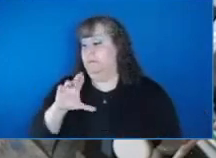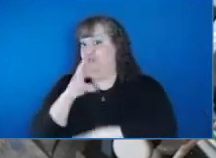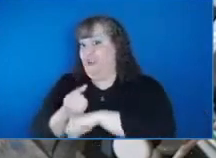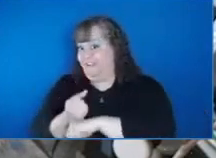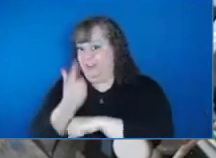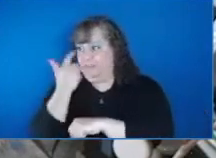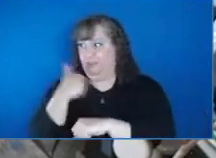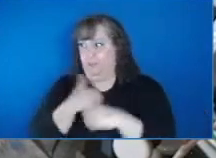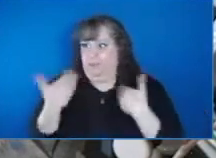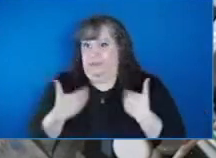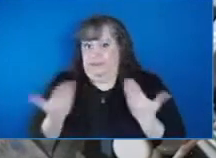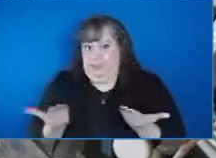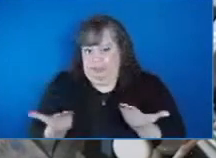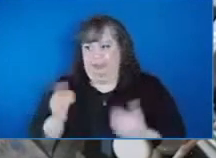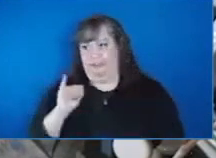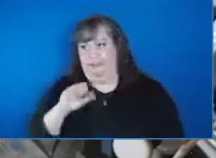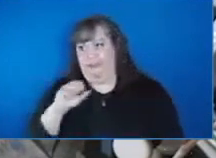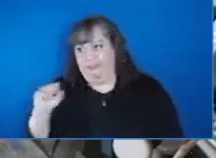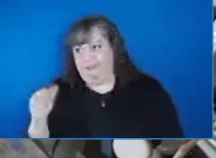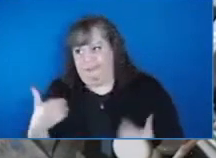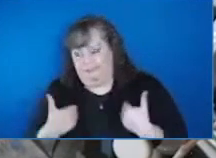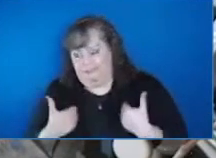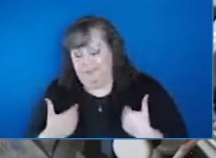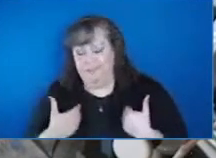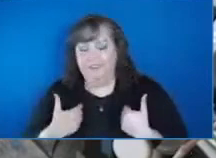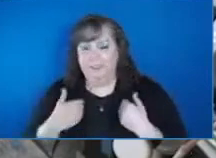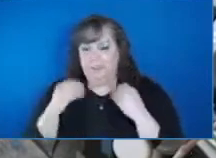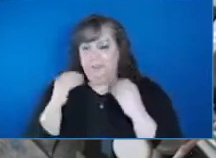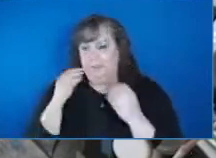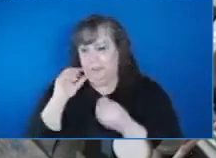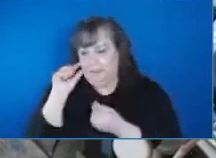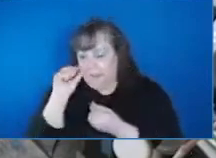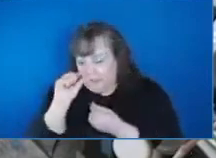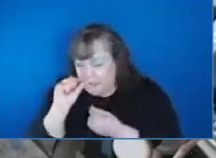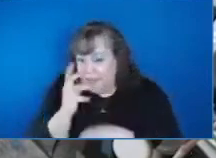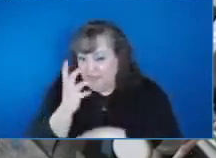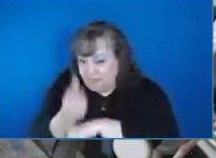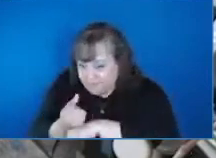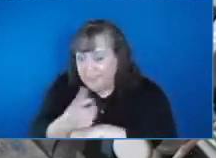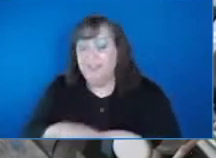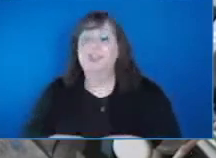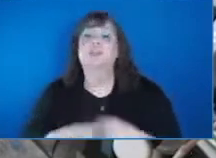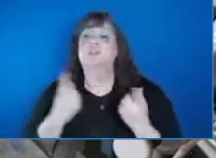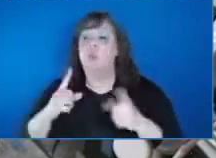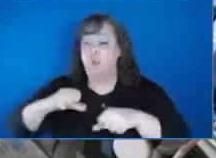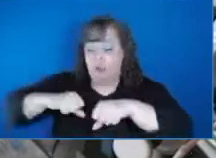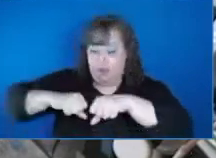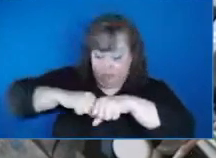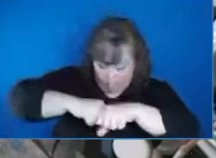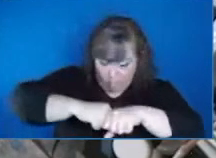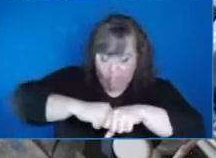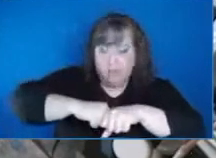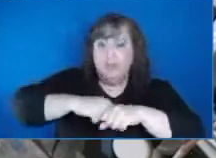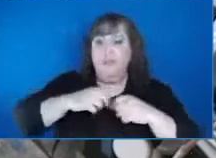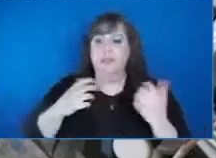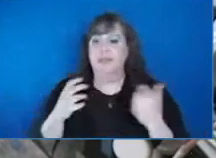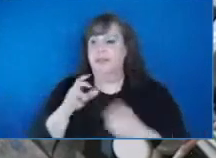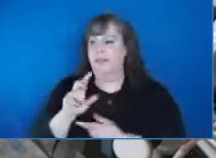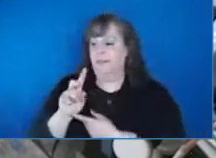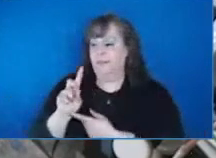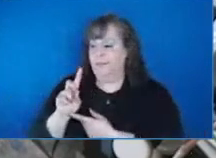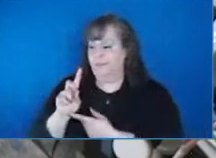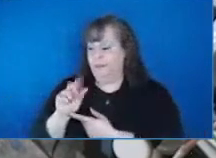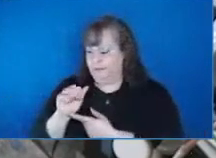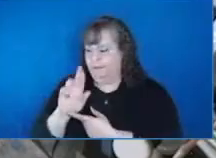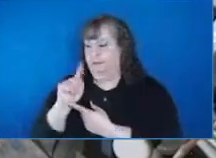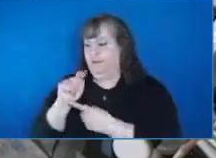you kind of how this is going to work when the asteroid is hit by this spacecraft called DART. So here